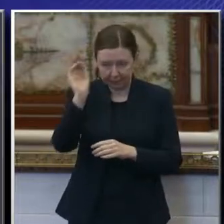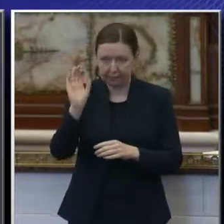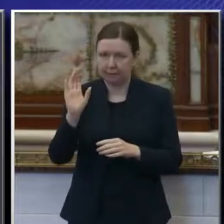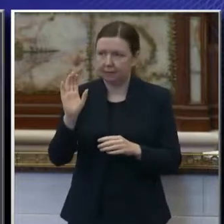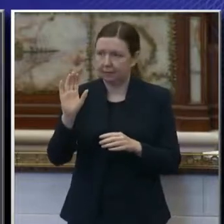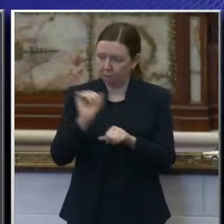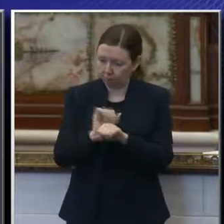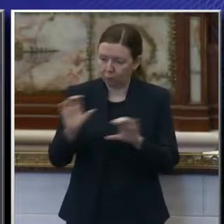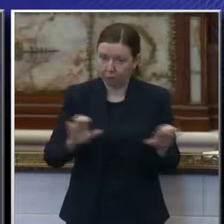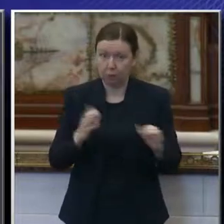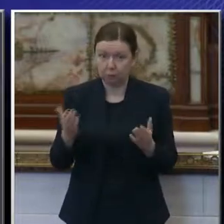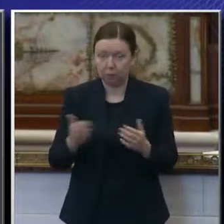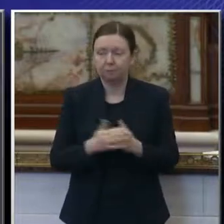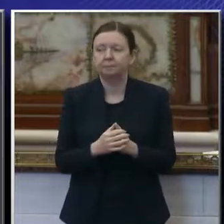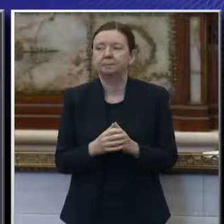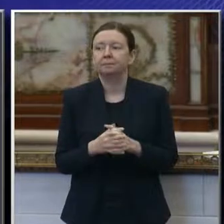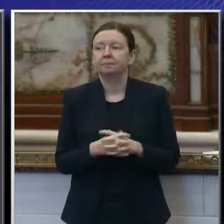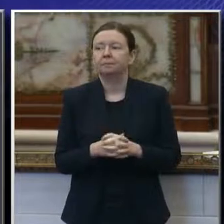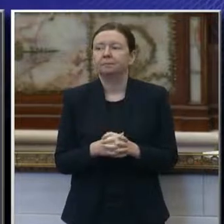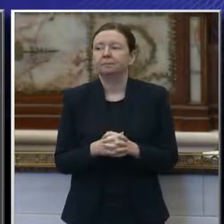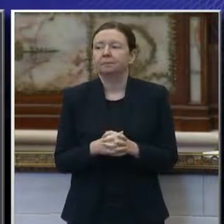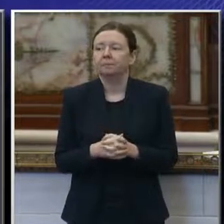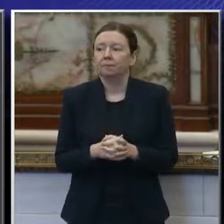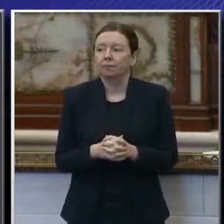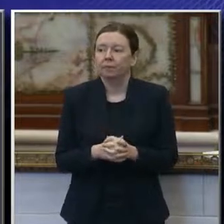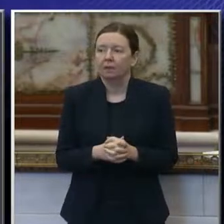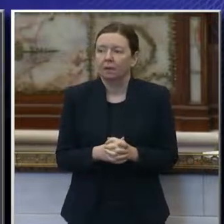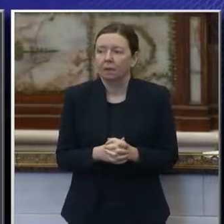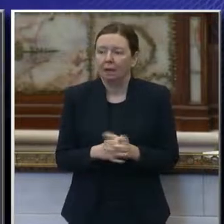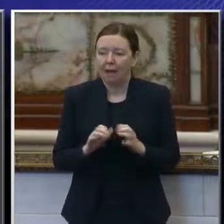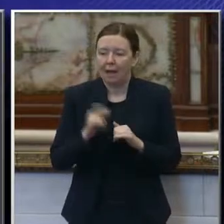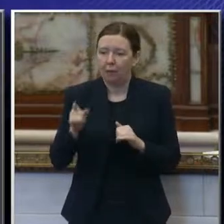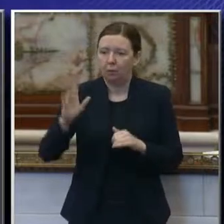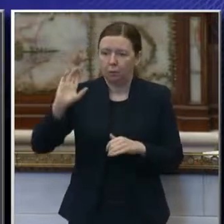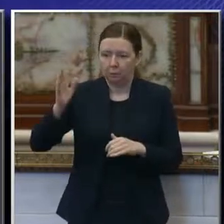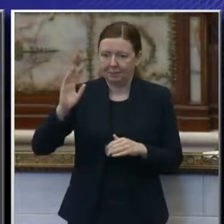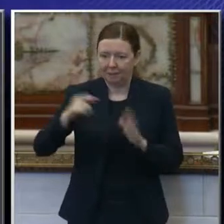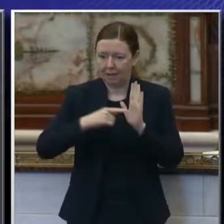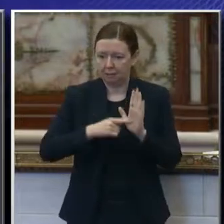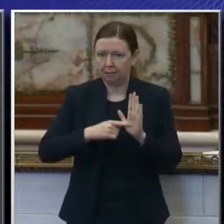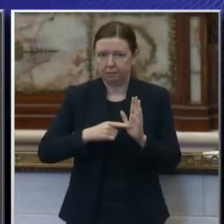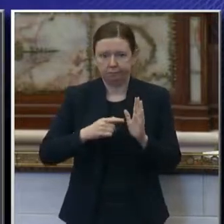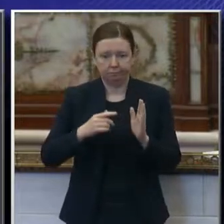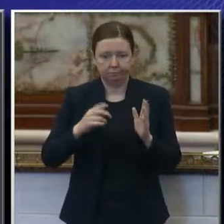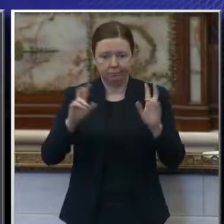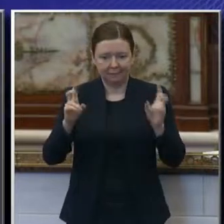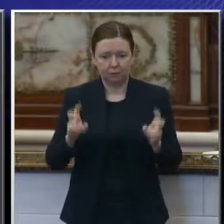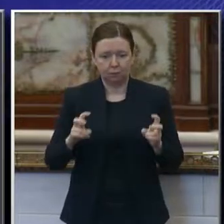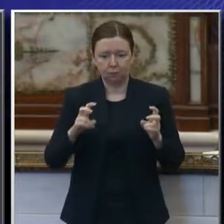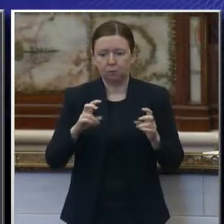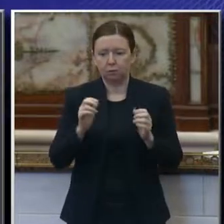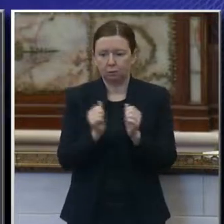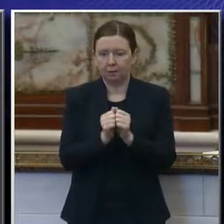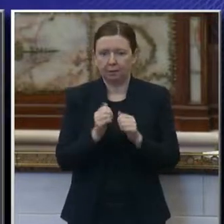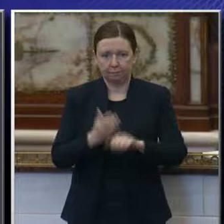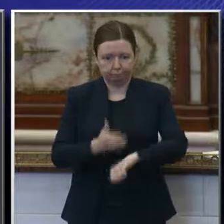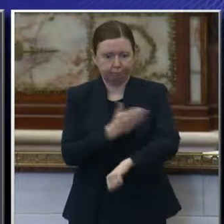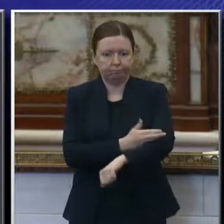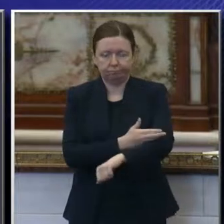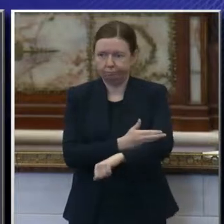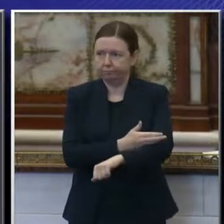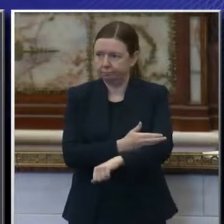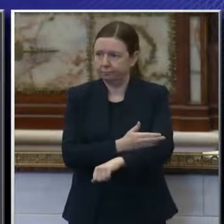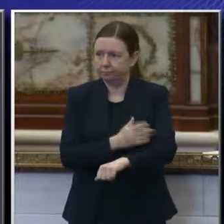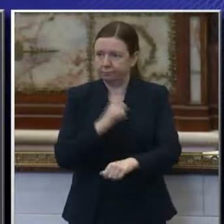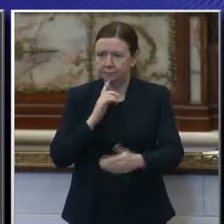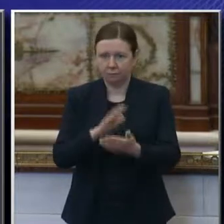that you do and the way you present the issues on the betterment of a very